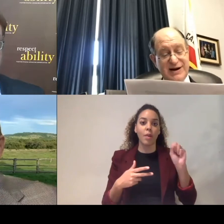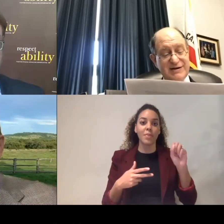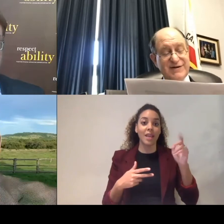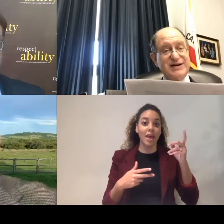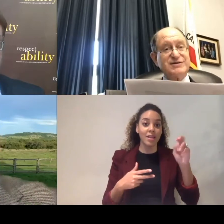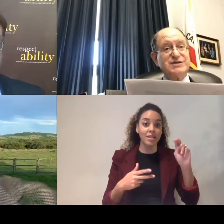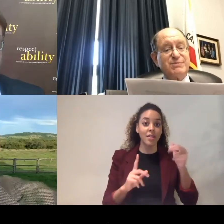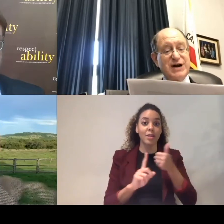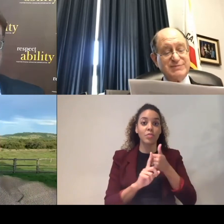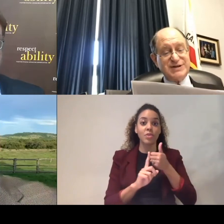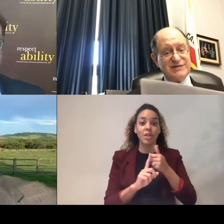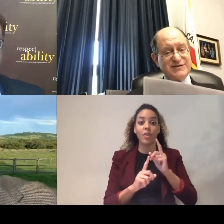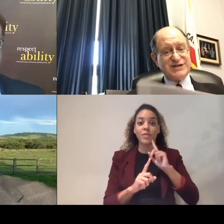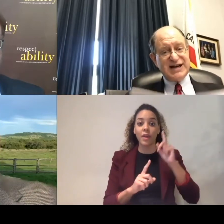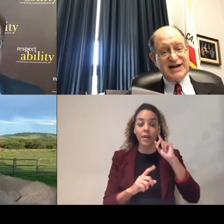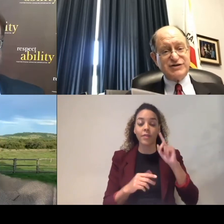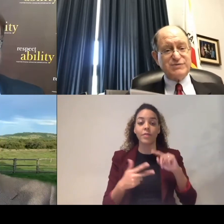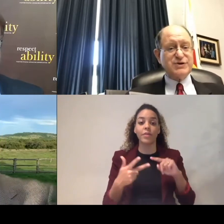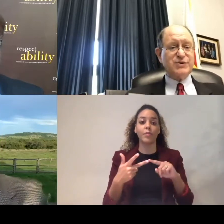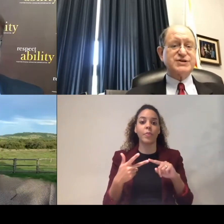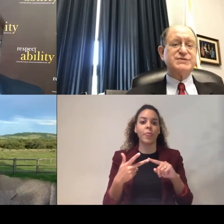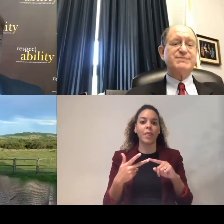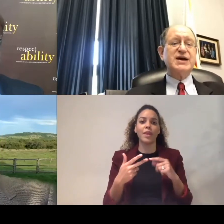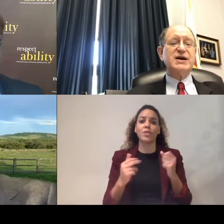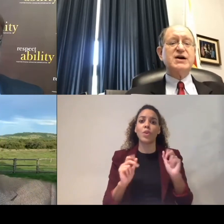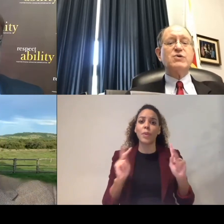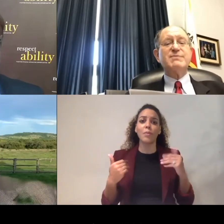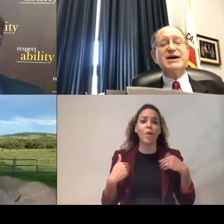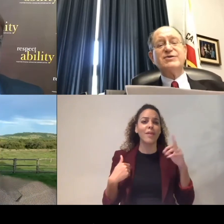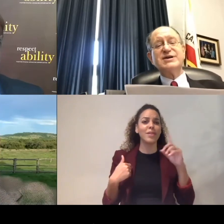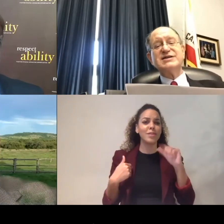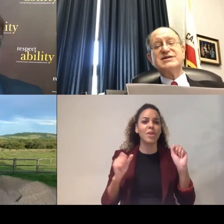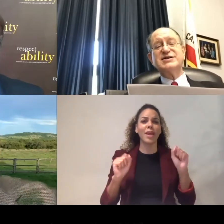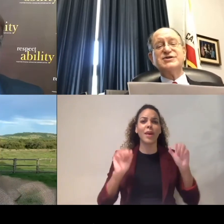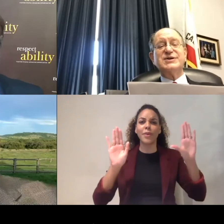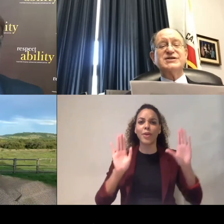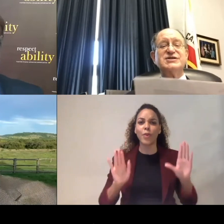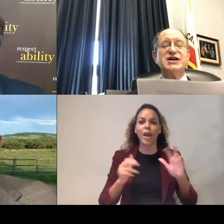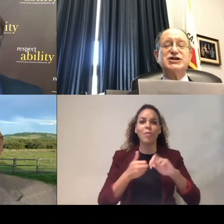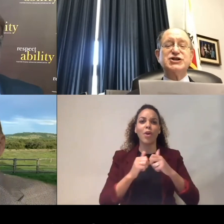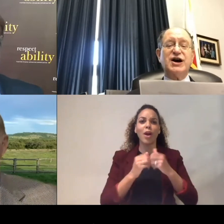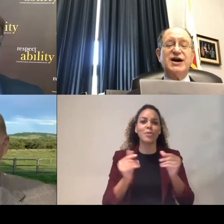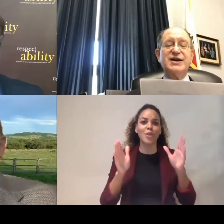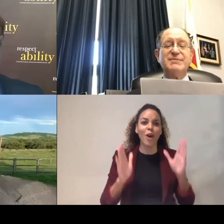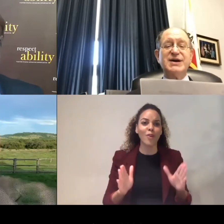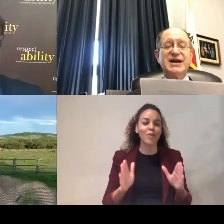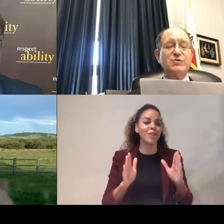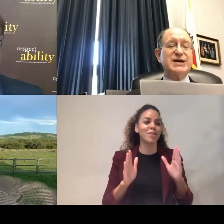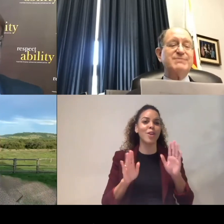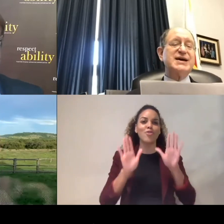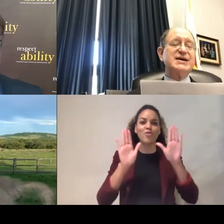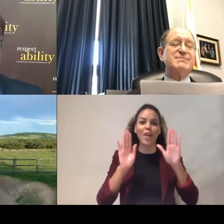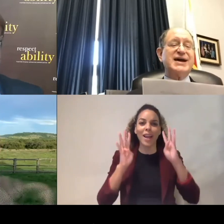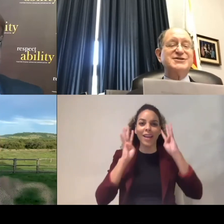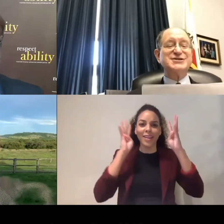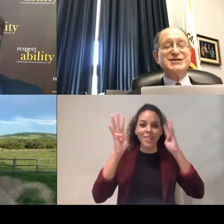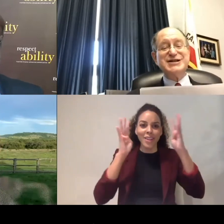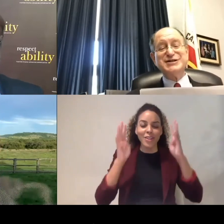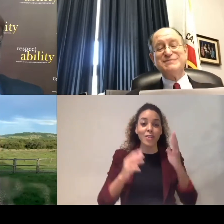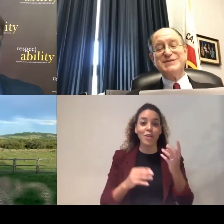great innovators, problem solvers, and entrepreneurs. One of my own constituents, Sean McElwood,